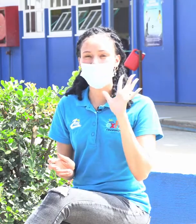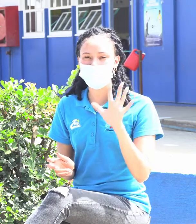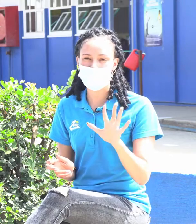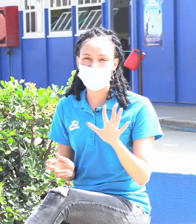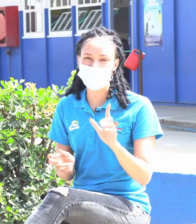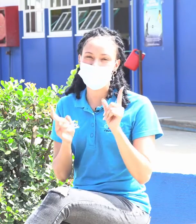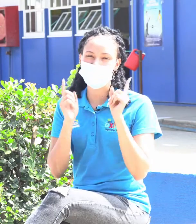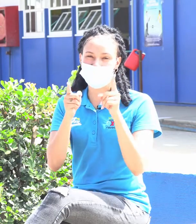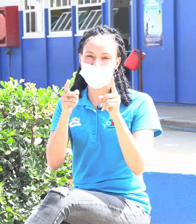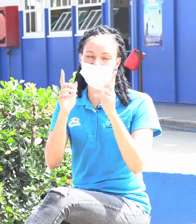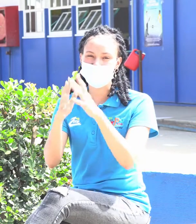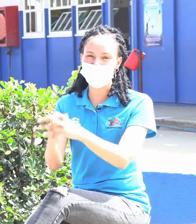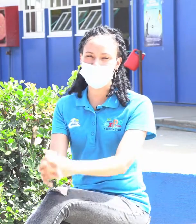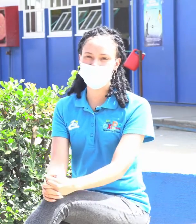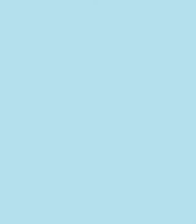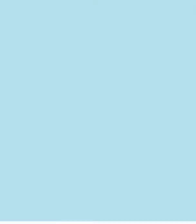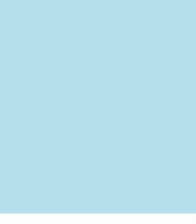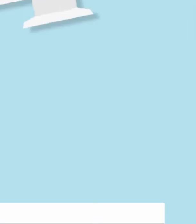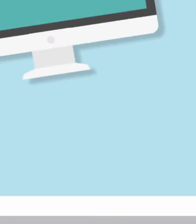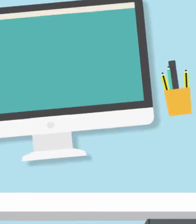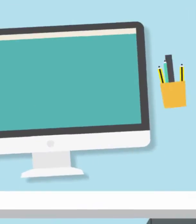5, week 5. Check it out.